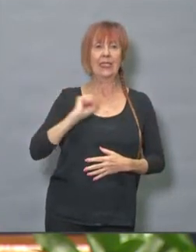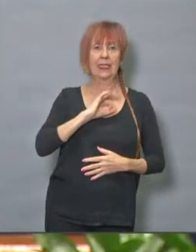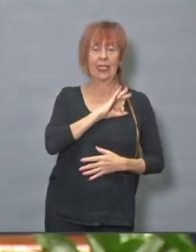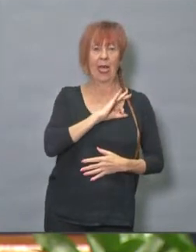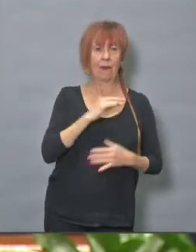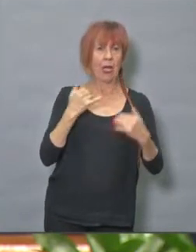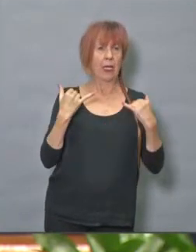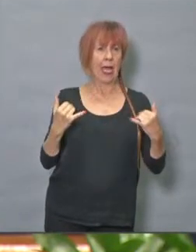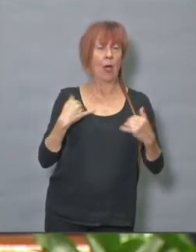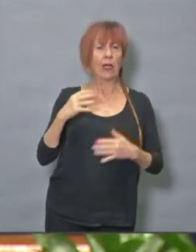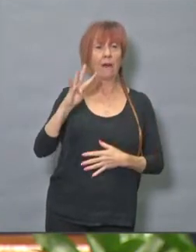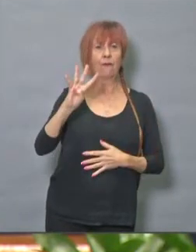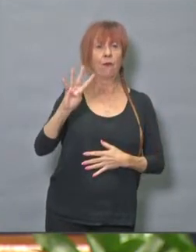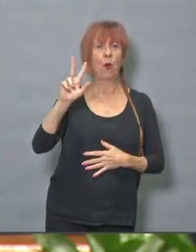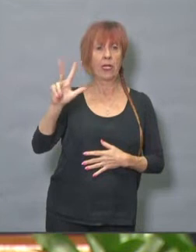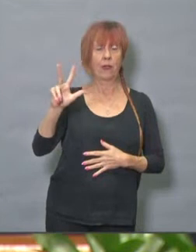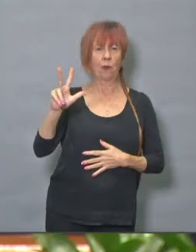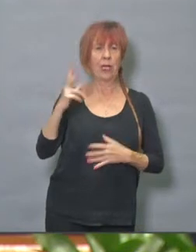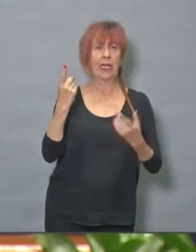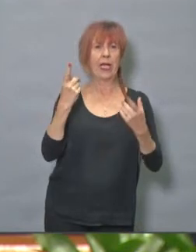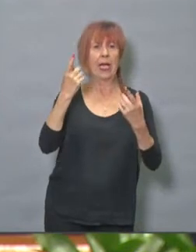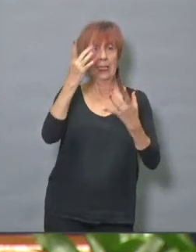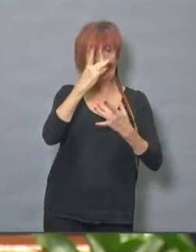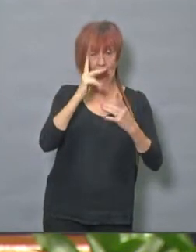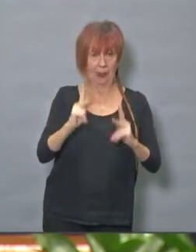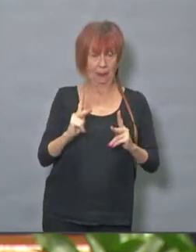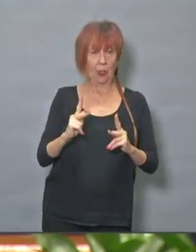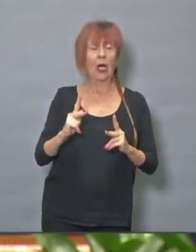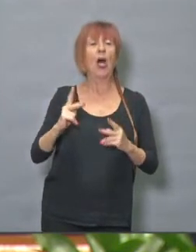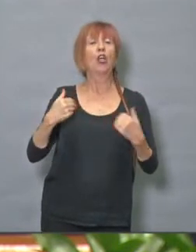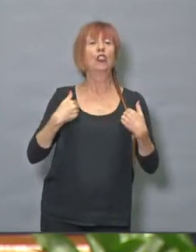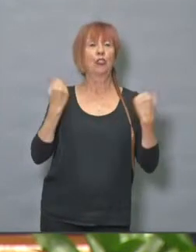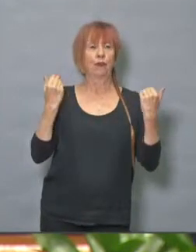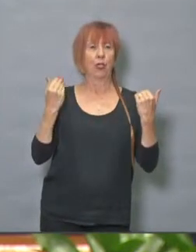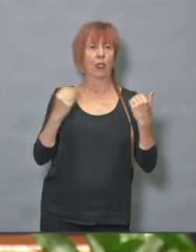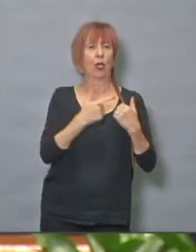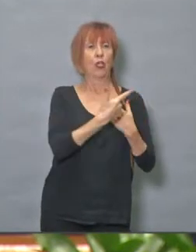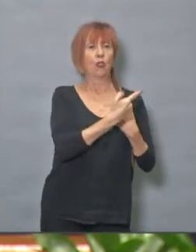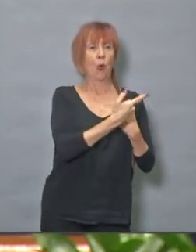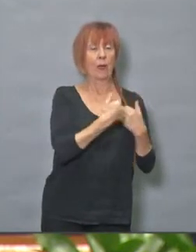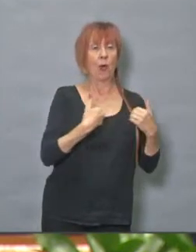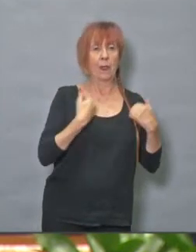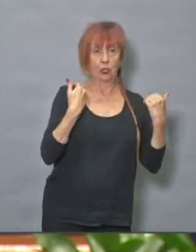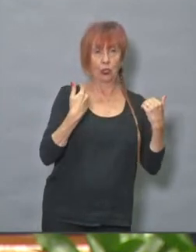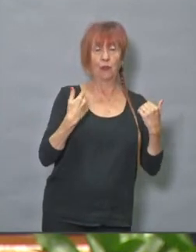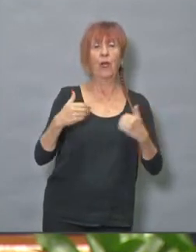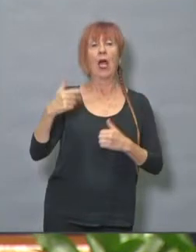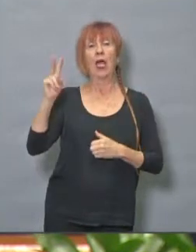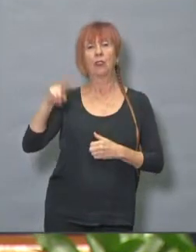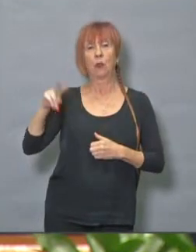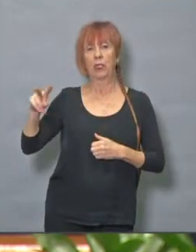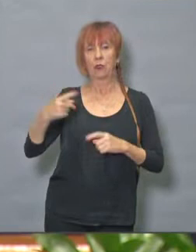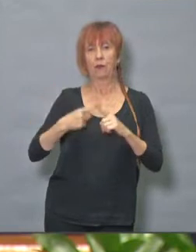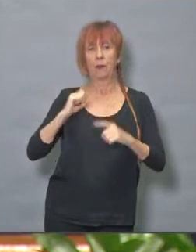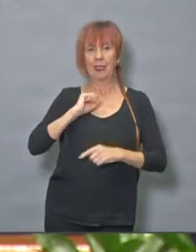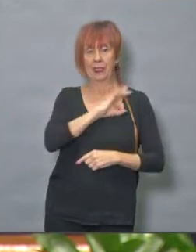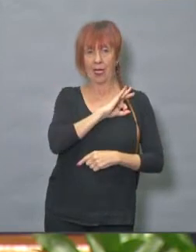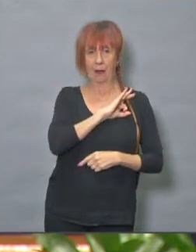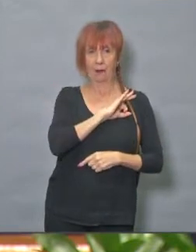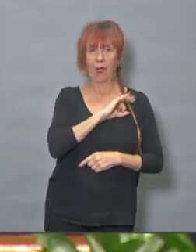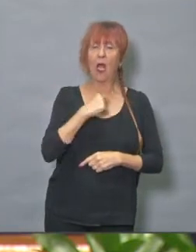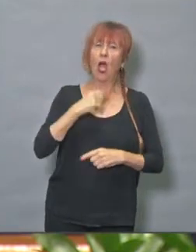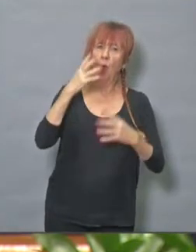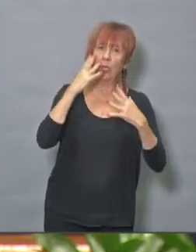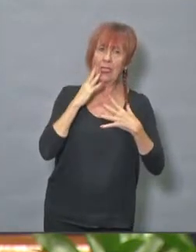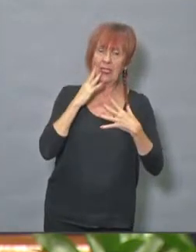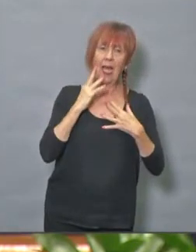43 cases in the juvenile facilities, 21 among youth, and 22 among staff. And we're sad to